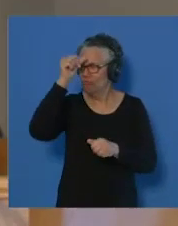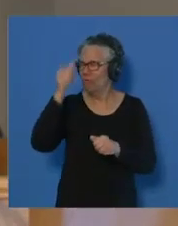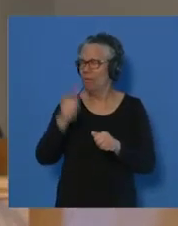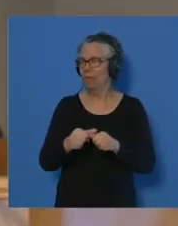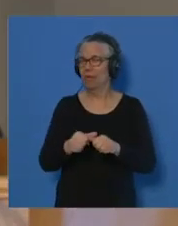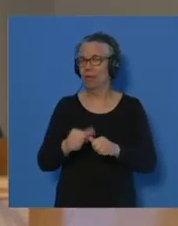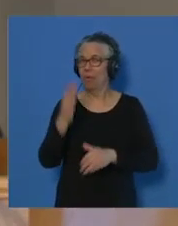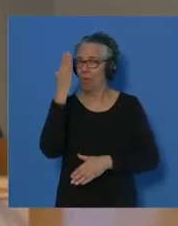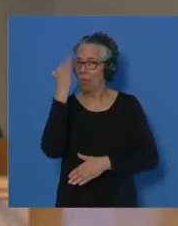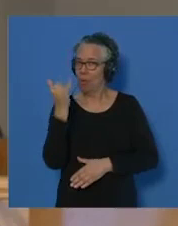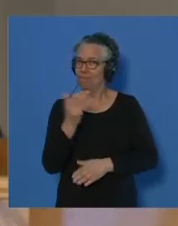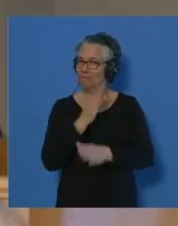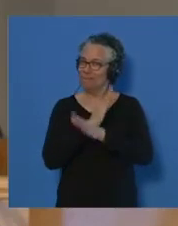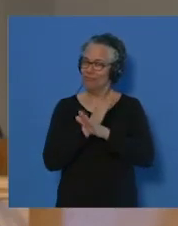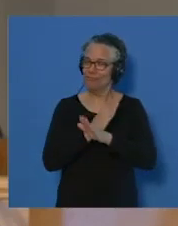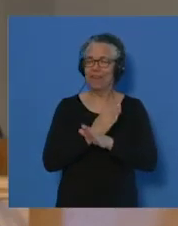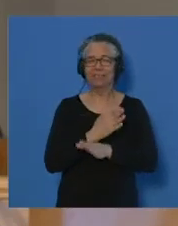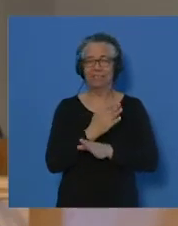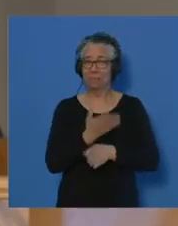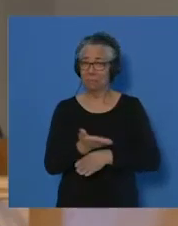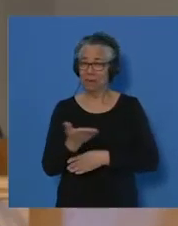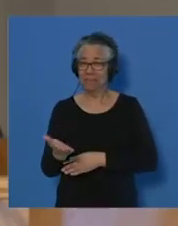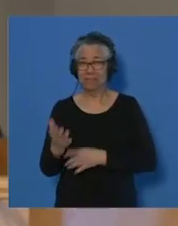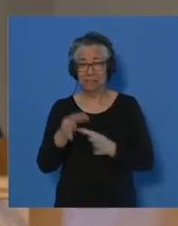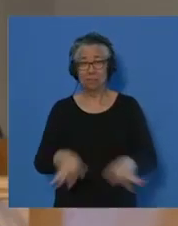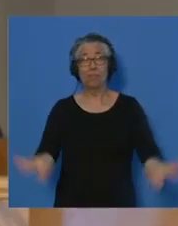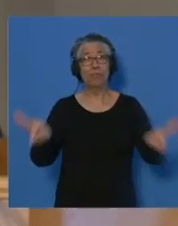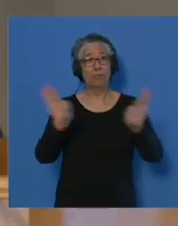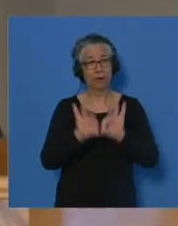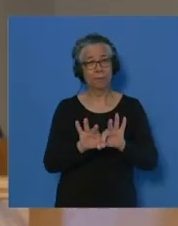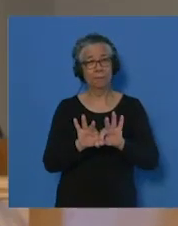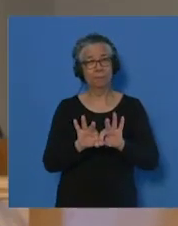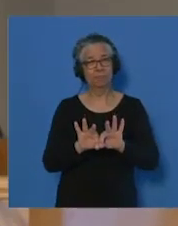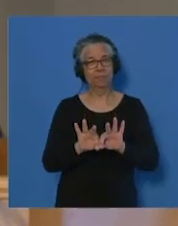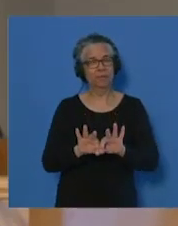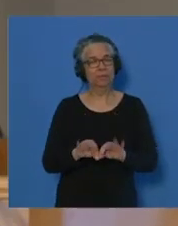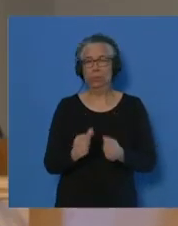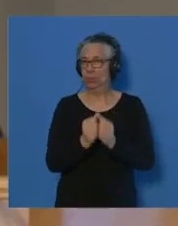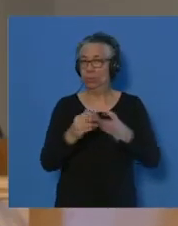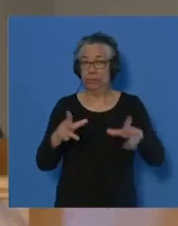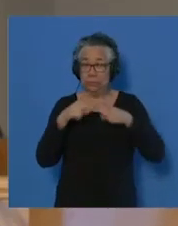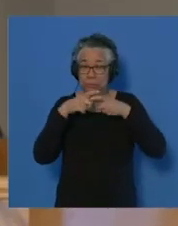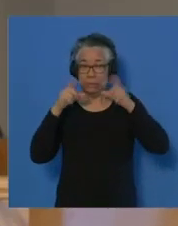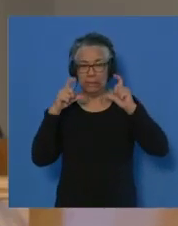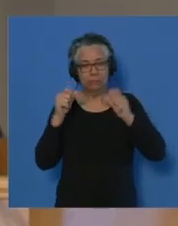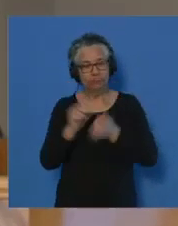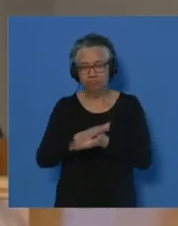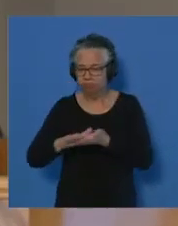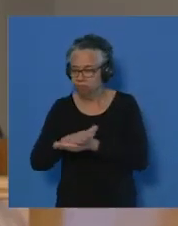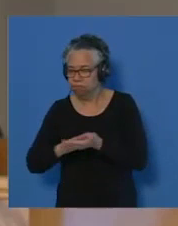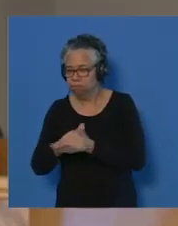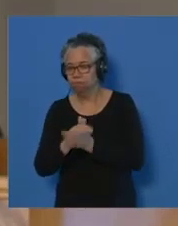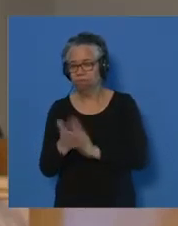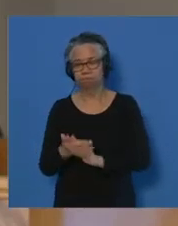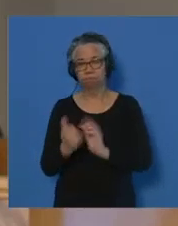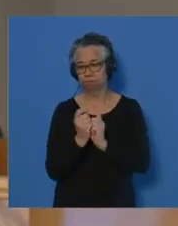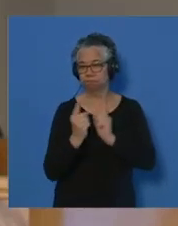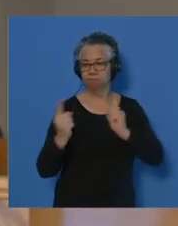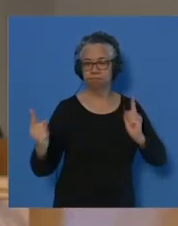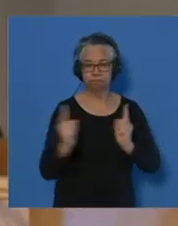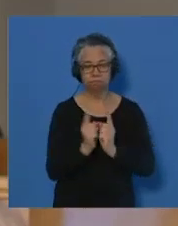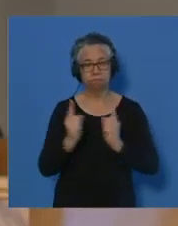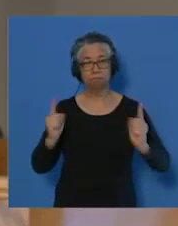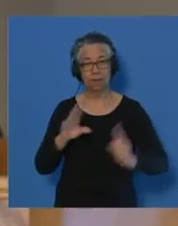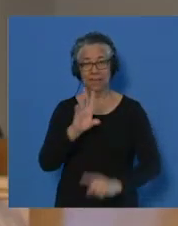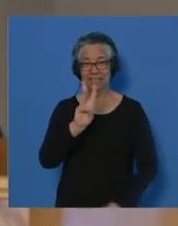why preventative measures are also so very important. If we do not wear masks, wash our hands, and maintain physical distancing of